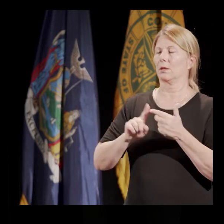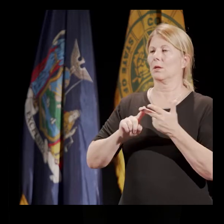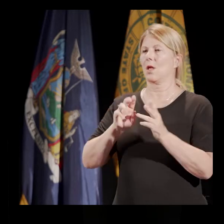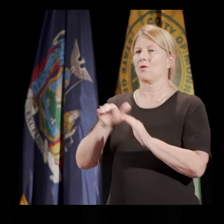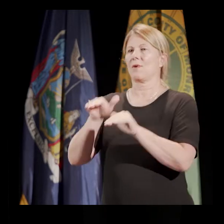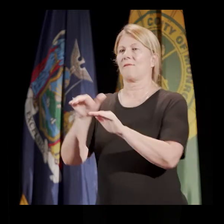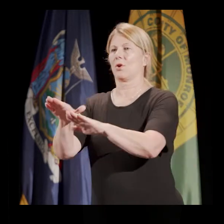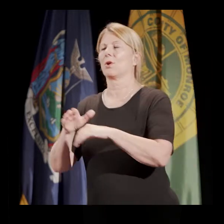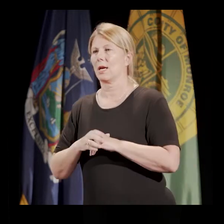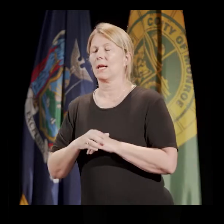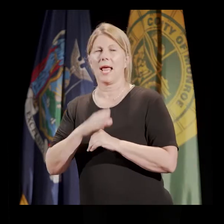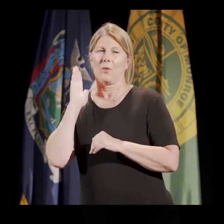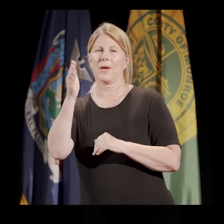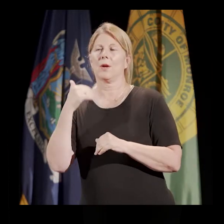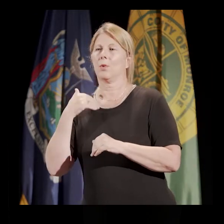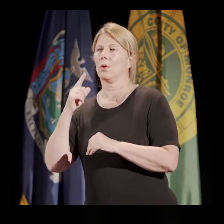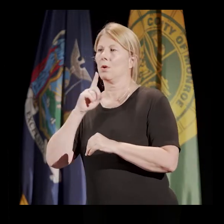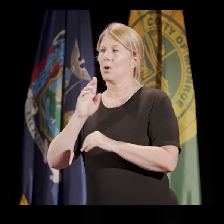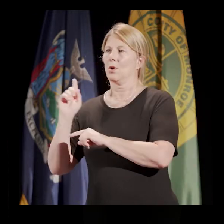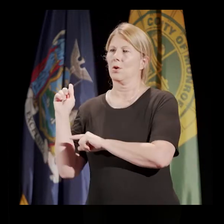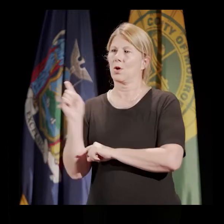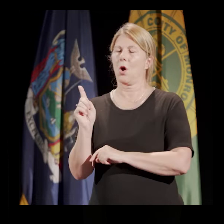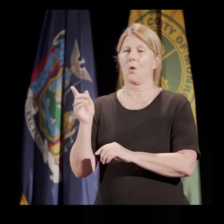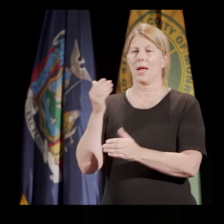to the west side very soon.